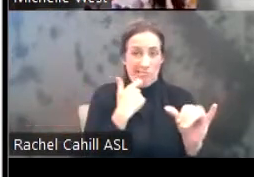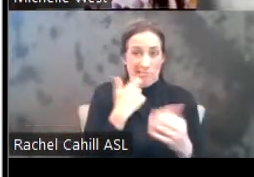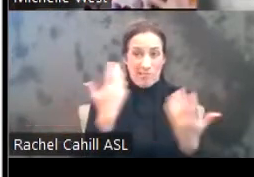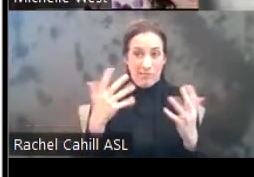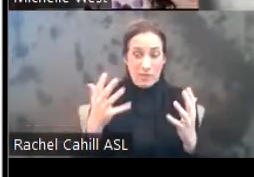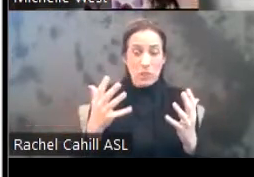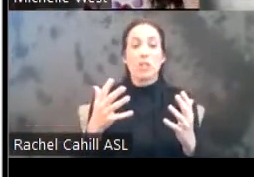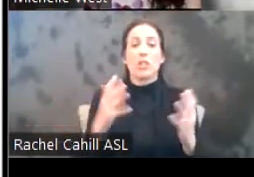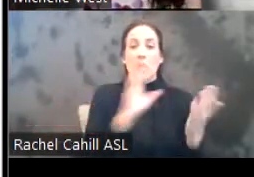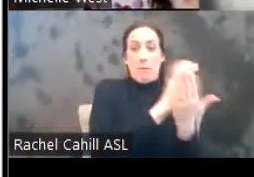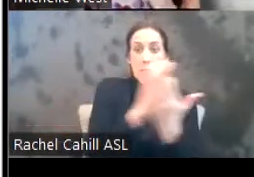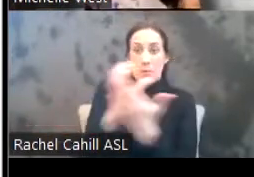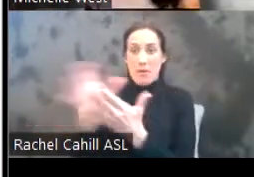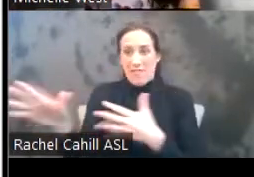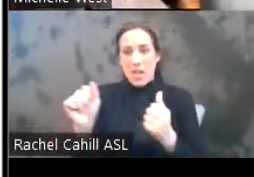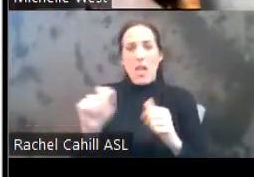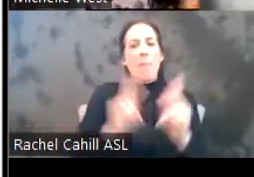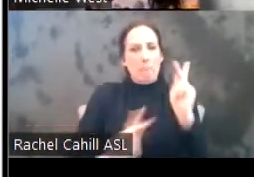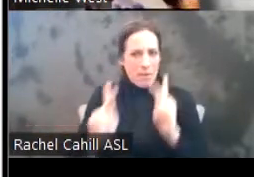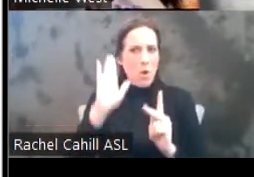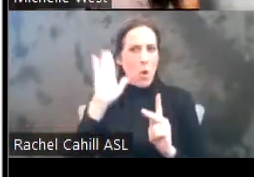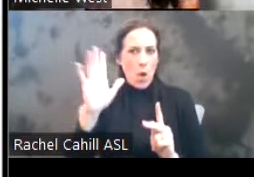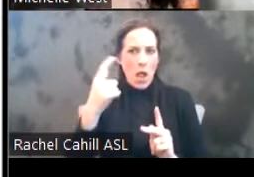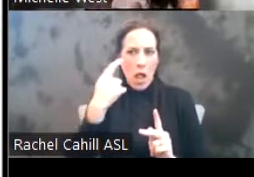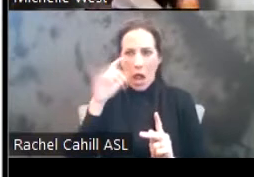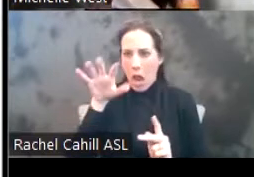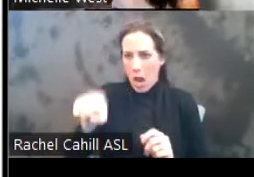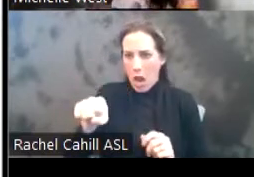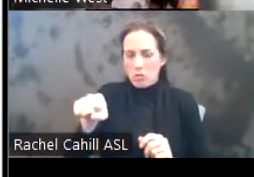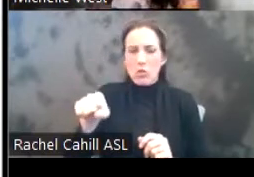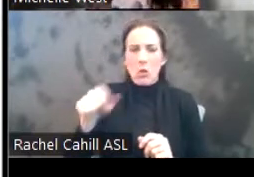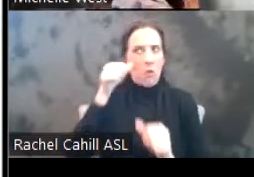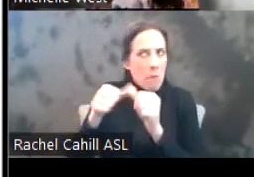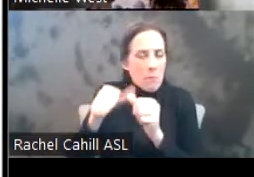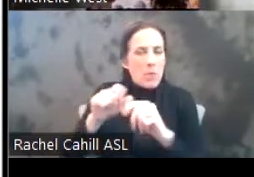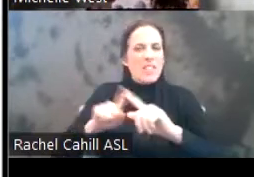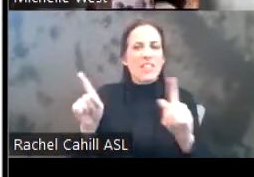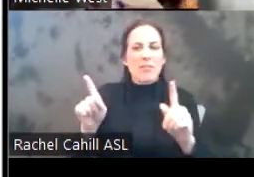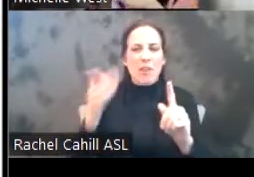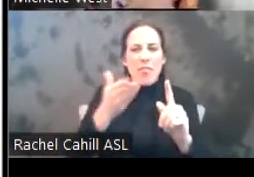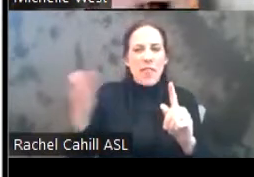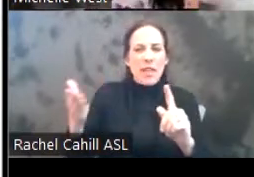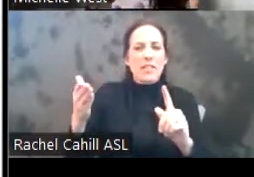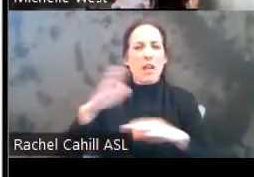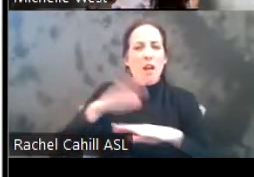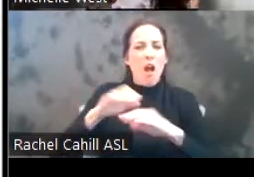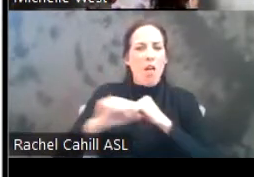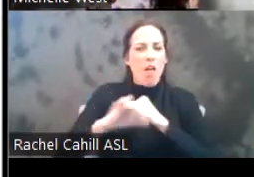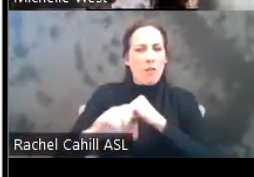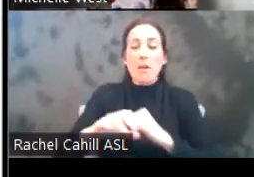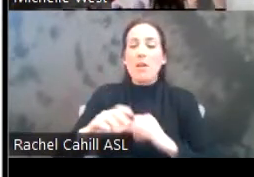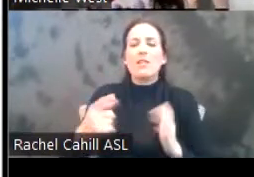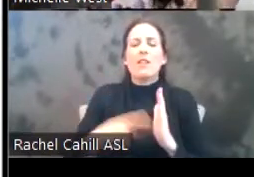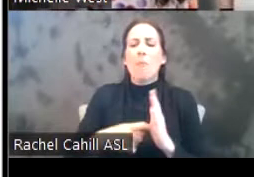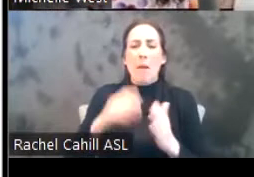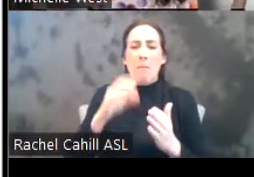and people will catch, as you can see, different things from your ad. Sometimes people will put a whole lot in that ad and